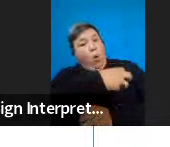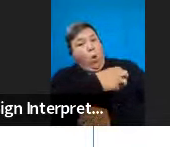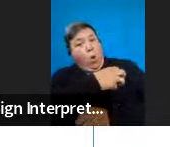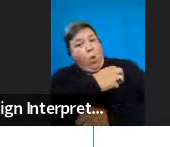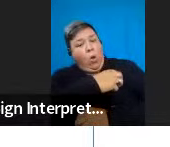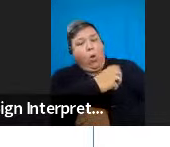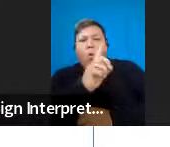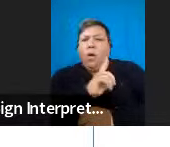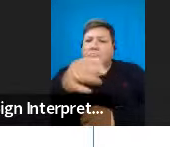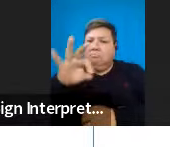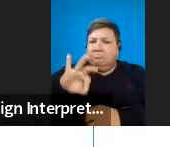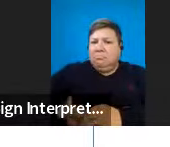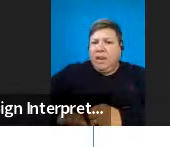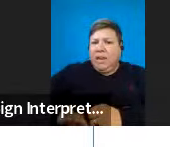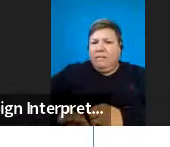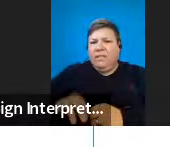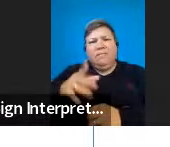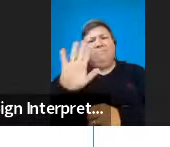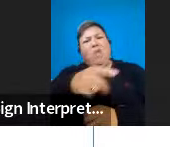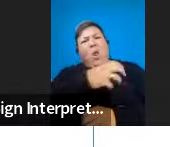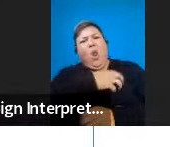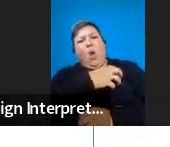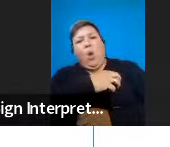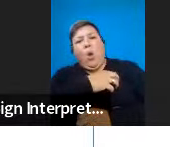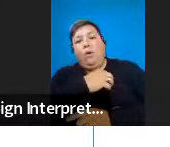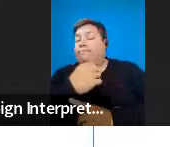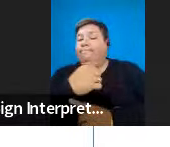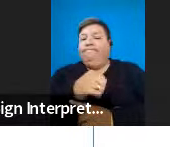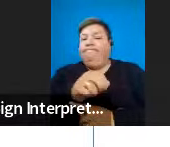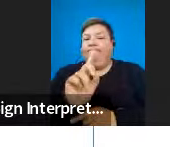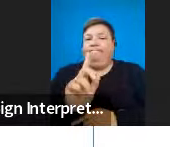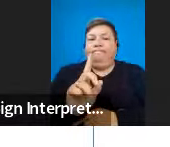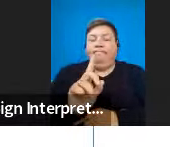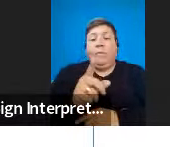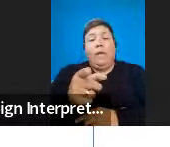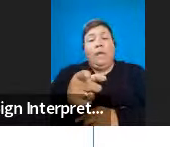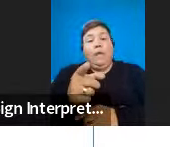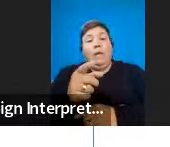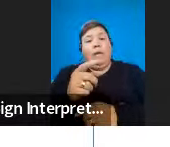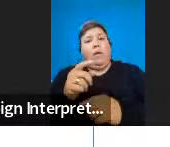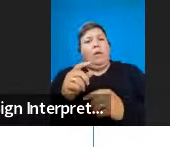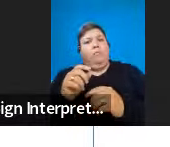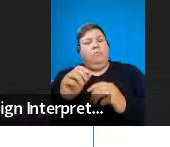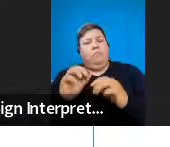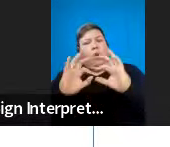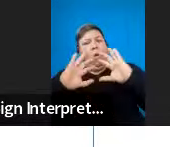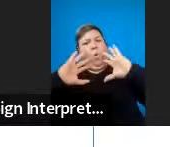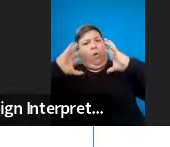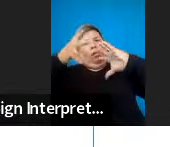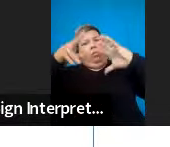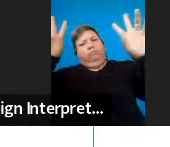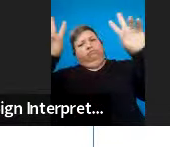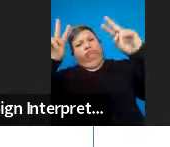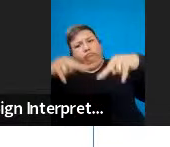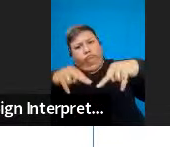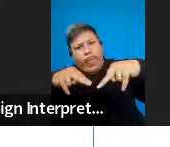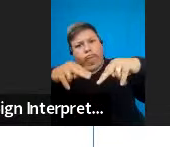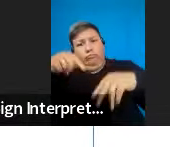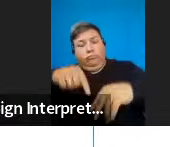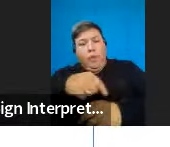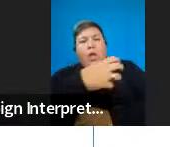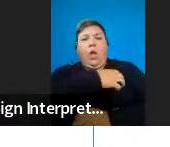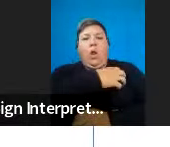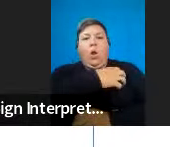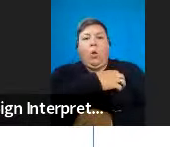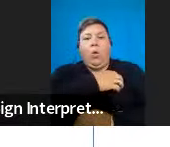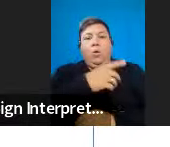benefit? Someone will think it's only a logo, but it's not just a logo. This is a globally recognized logo. If you are an SMME or